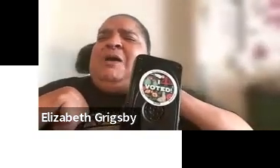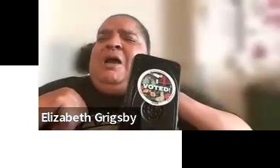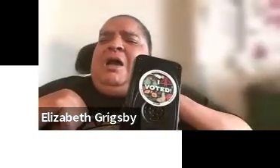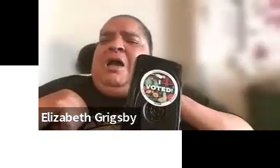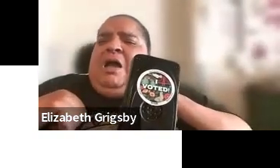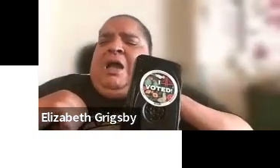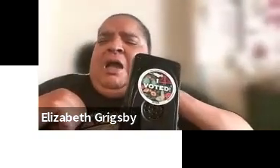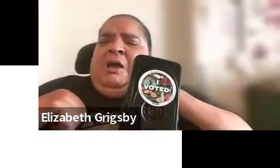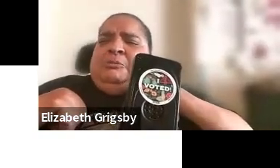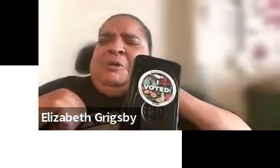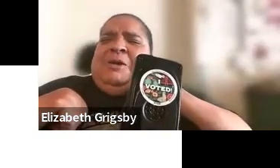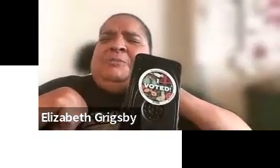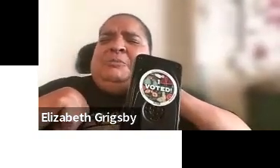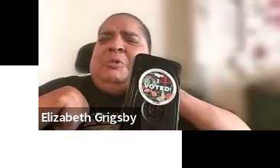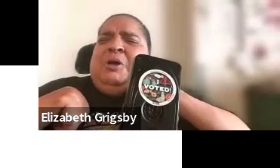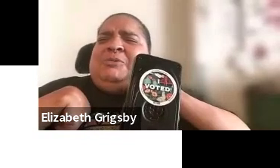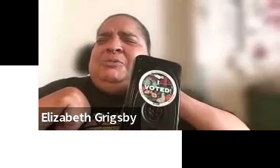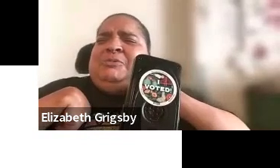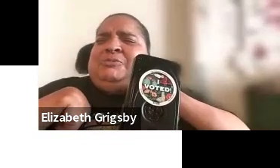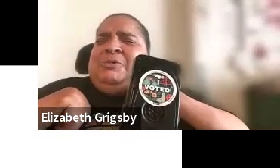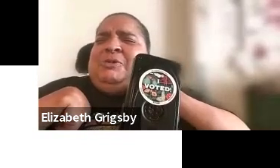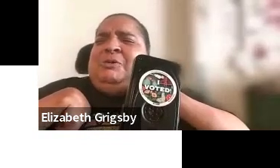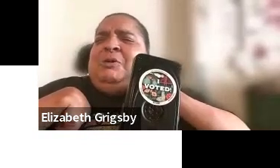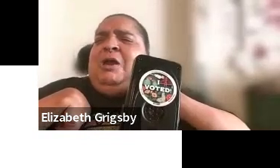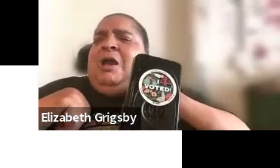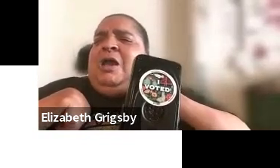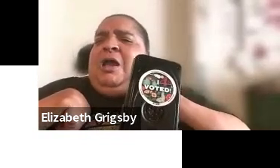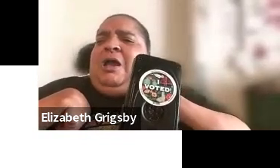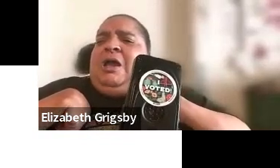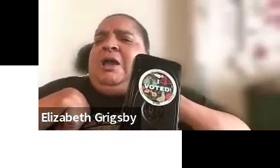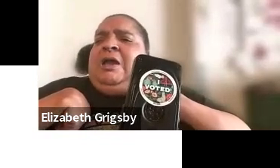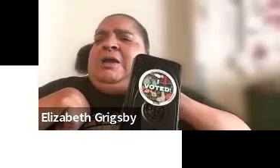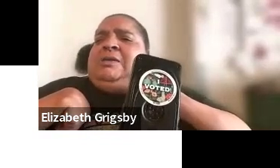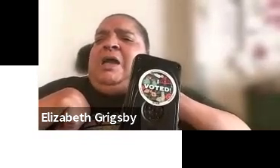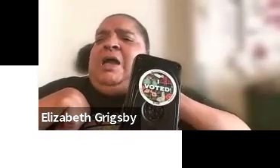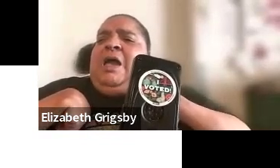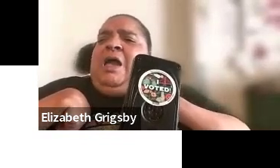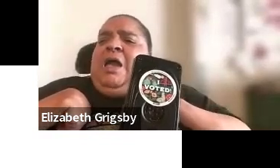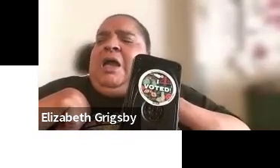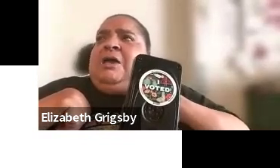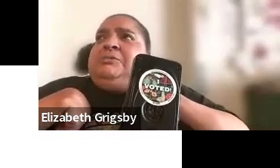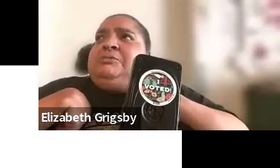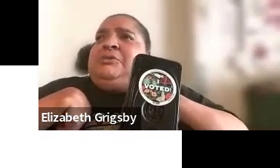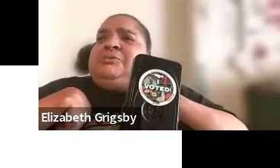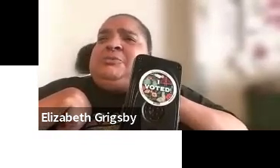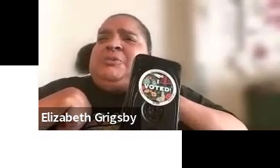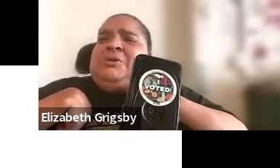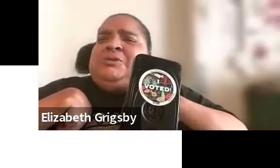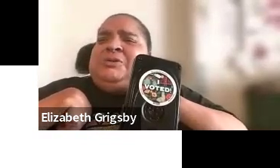Staff at Rape Crisis Center and